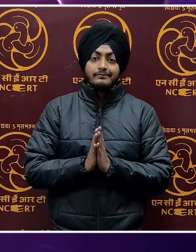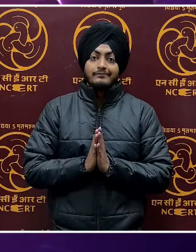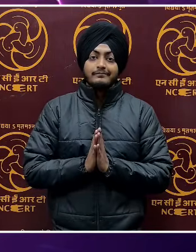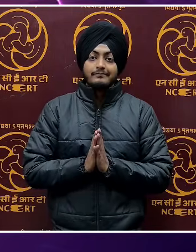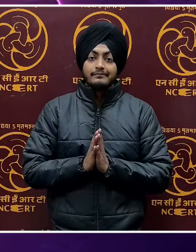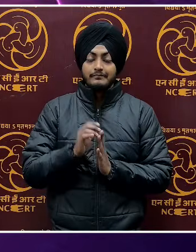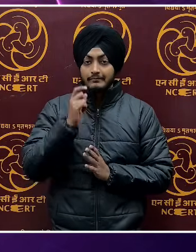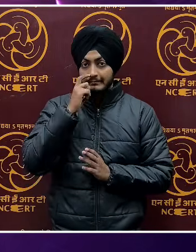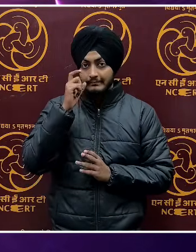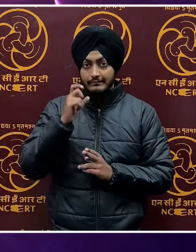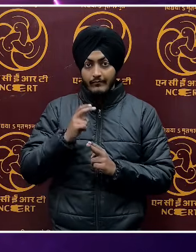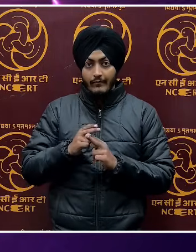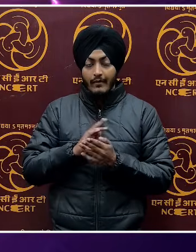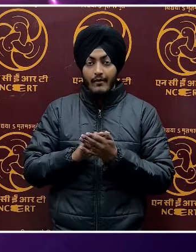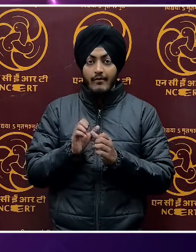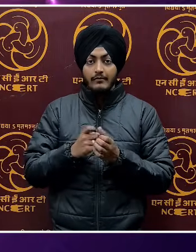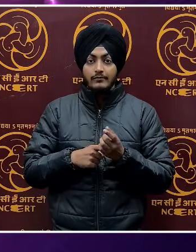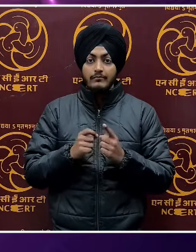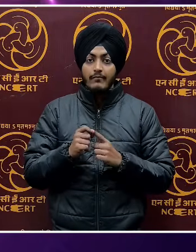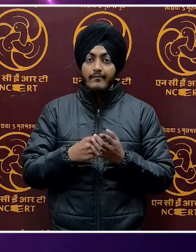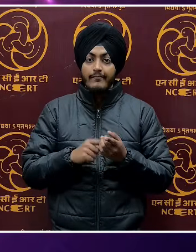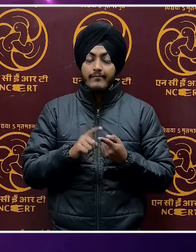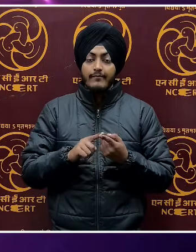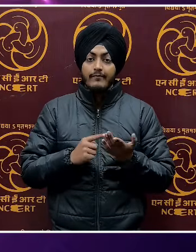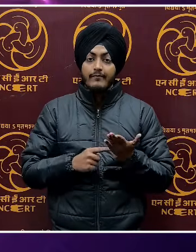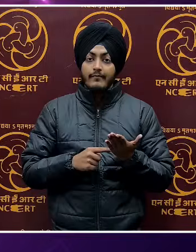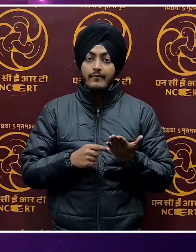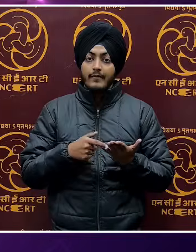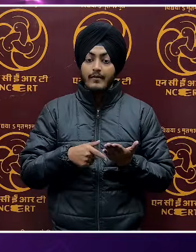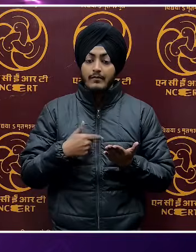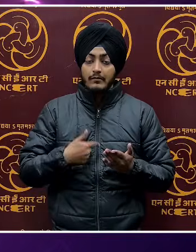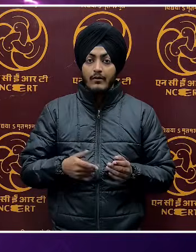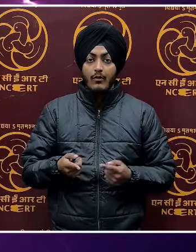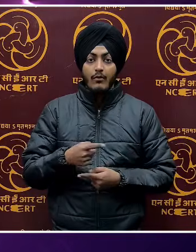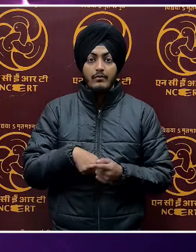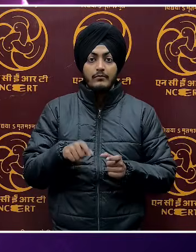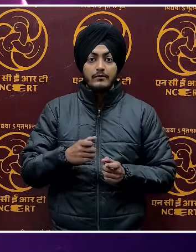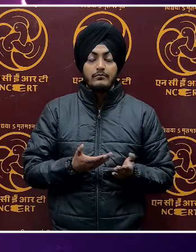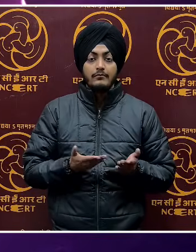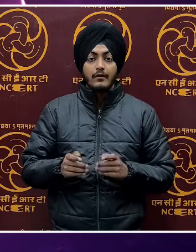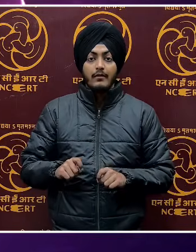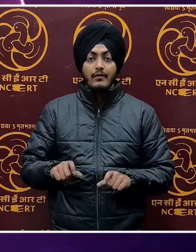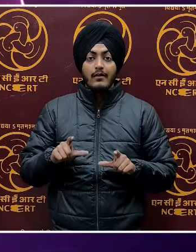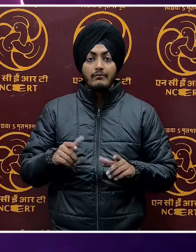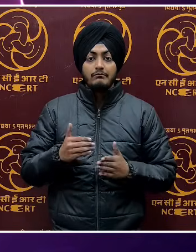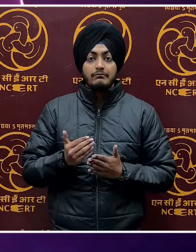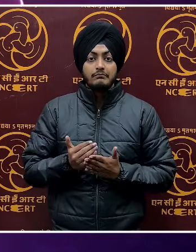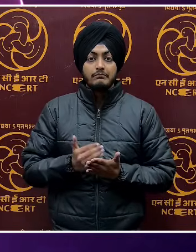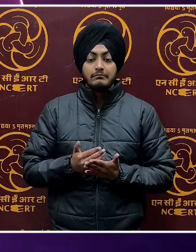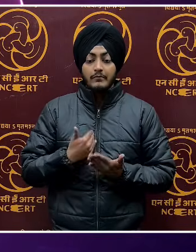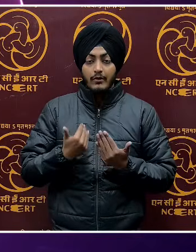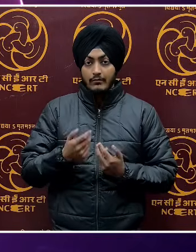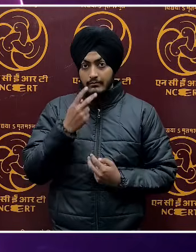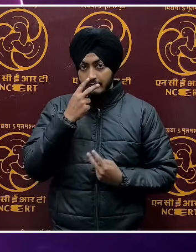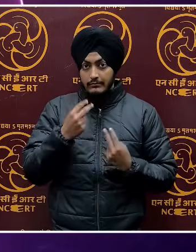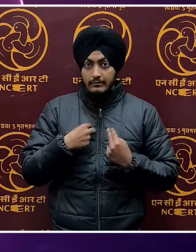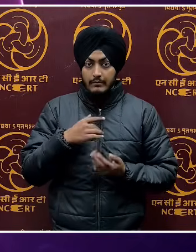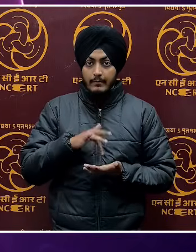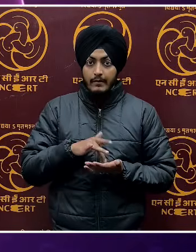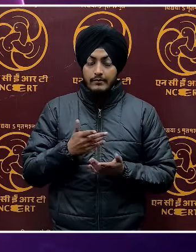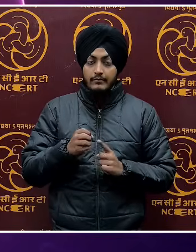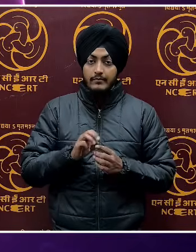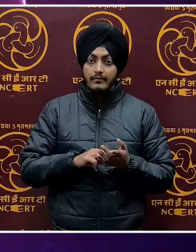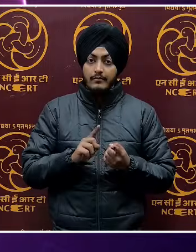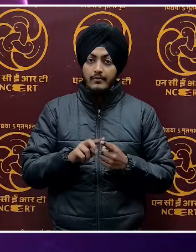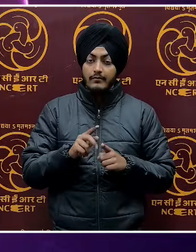Namaskar, I'm Harpreet Kaur and I welcome you all to our live and interactive session. You're watching us on PM eVidya, channel number 2 and also